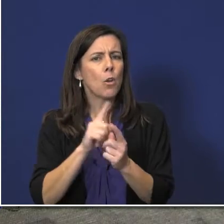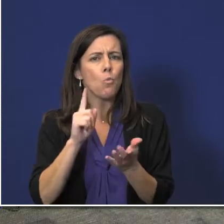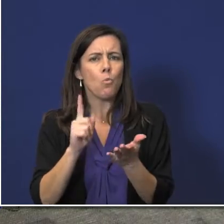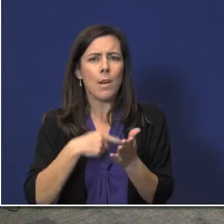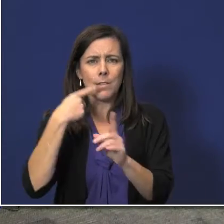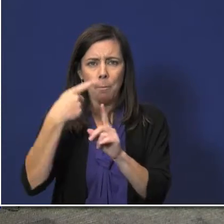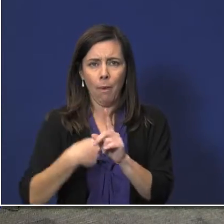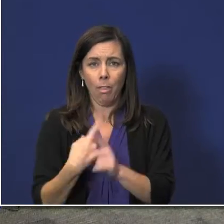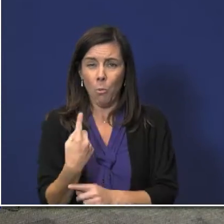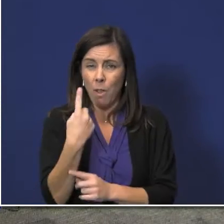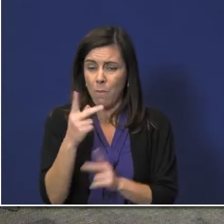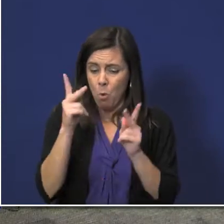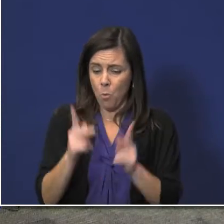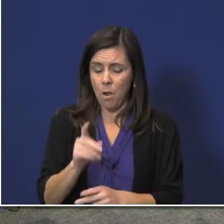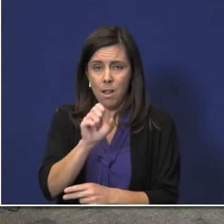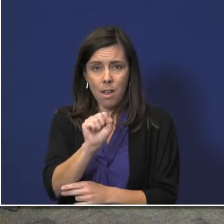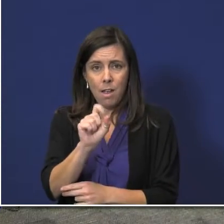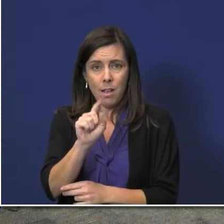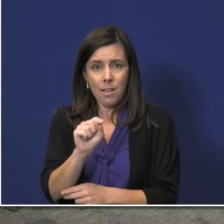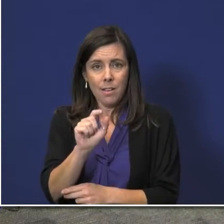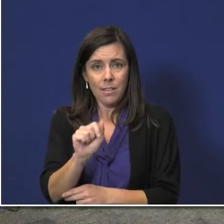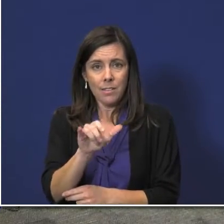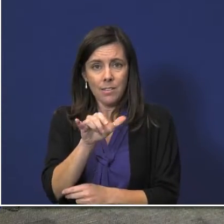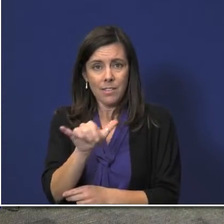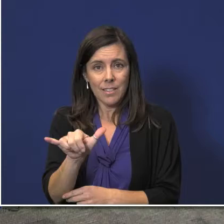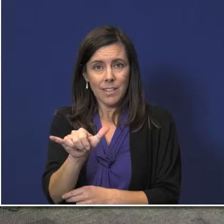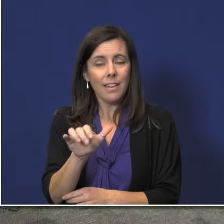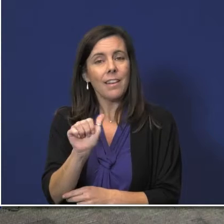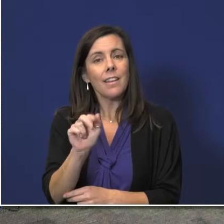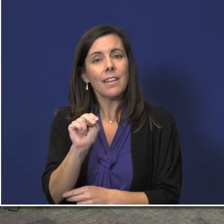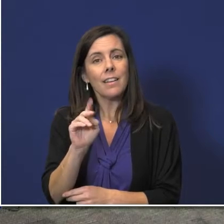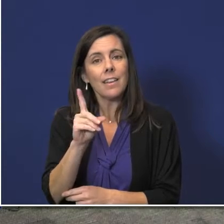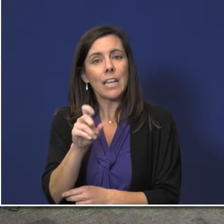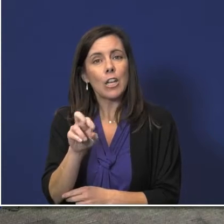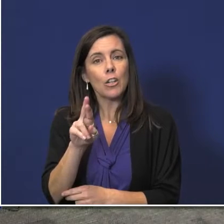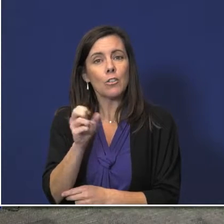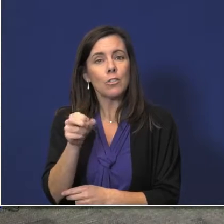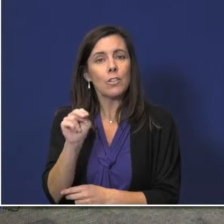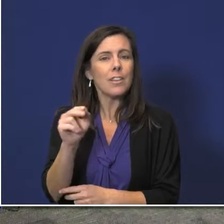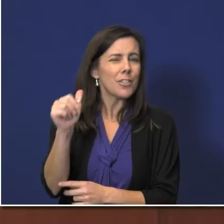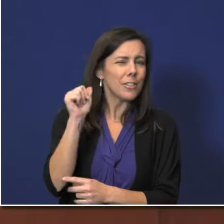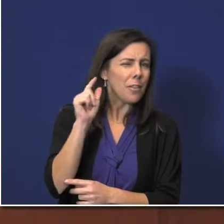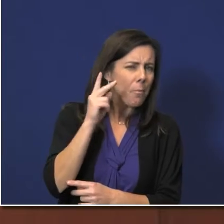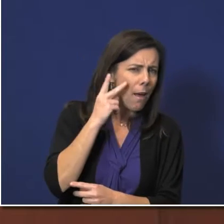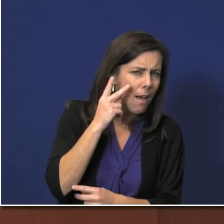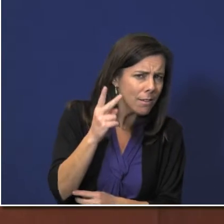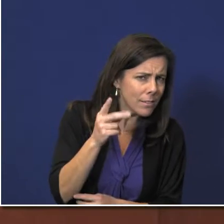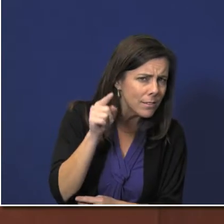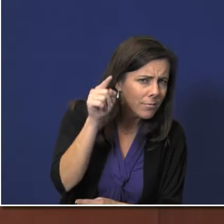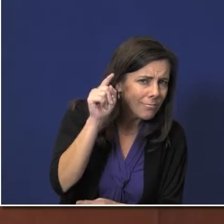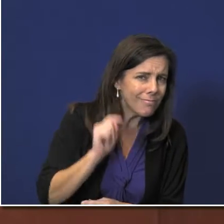here tonight, Stacy Anderson. Would you please stand? She's in the back if you don't see her, okay?